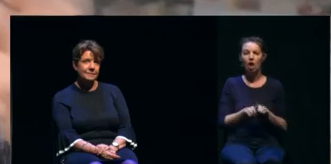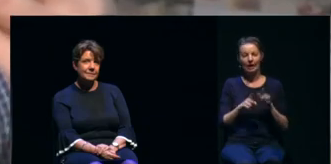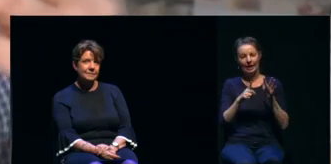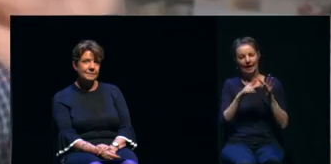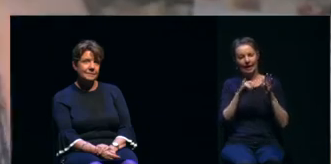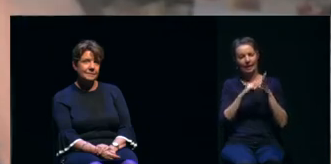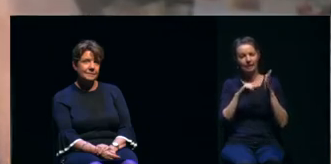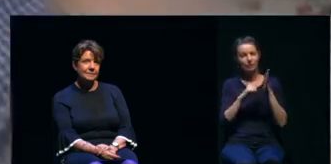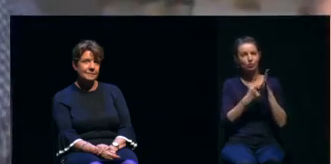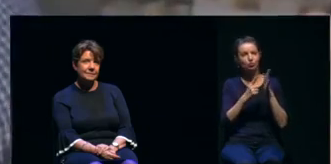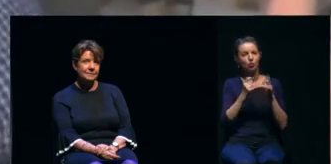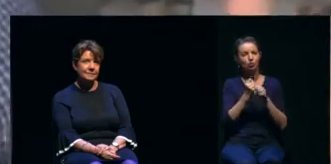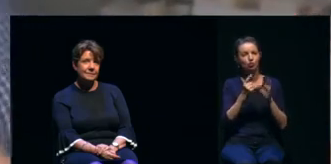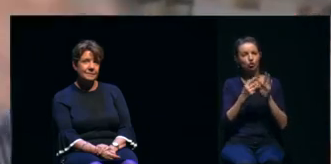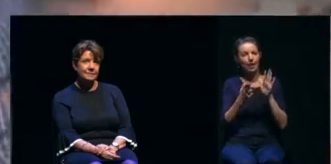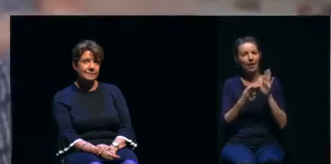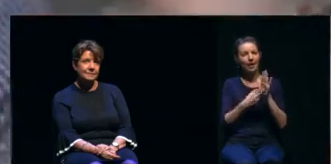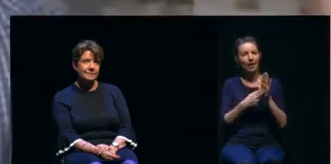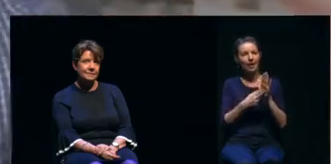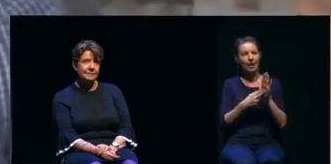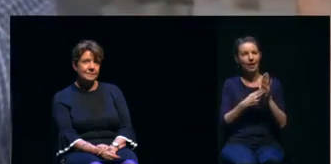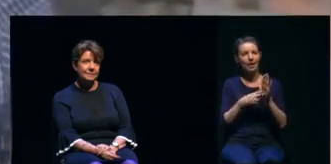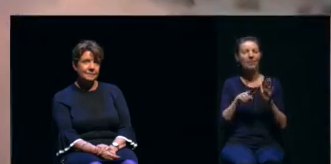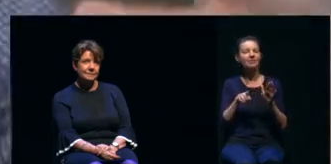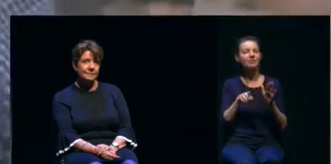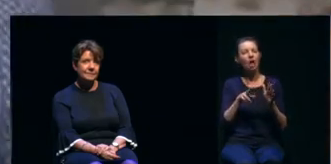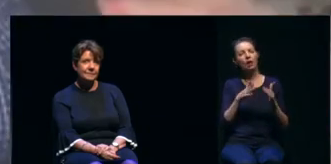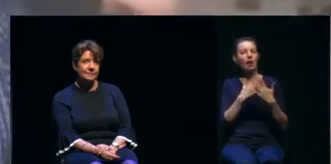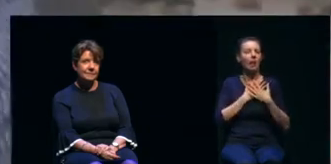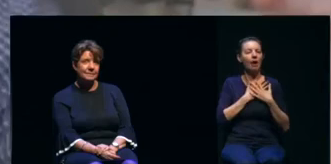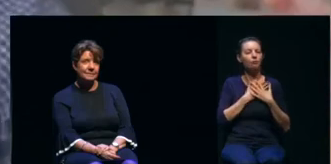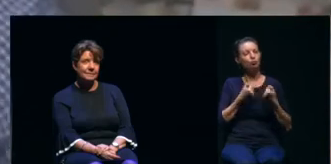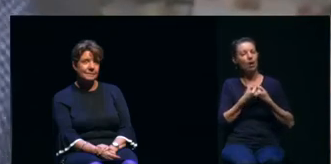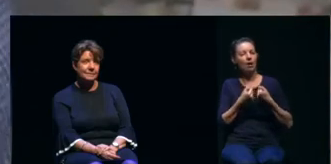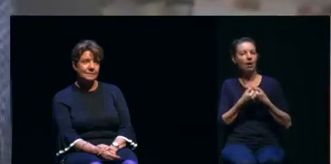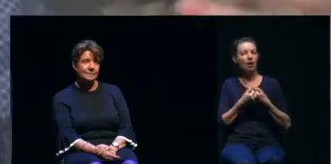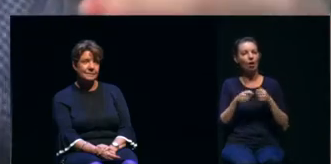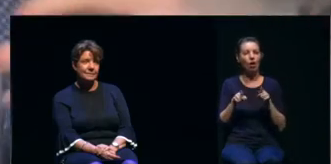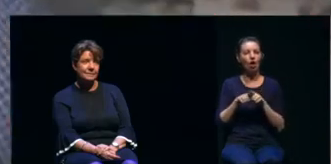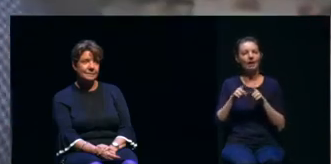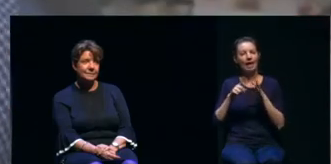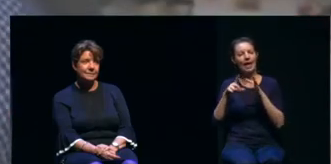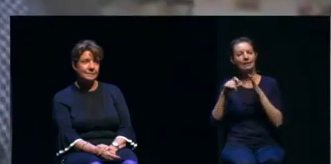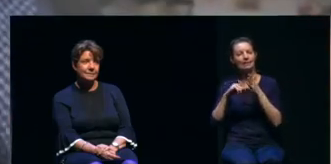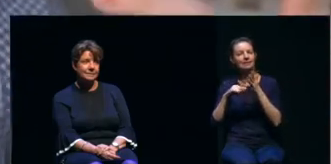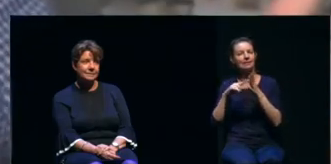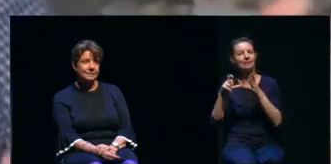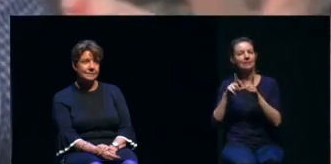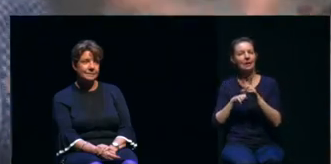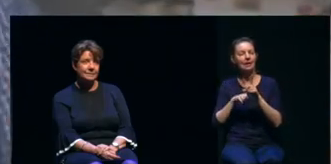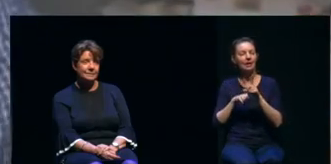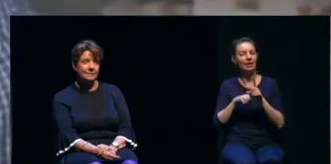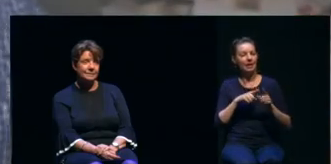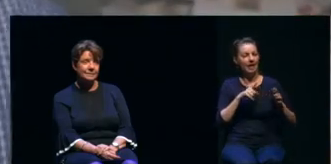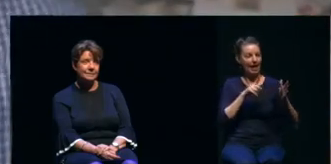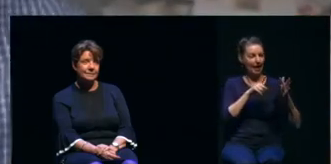made me really inhibited. Like, kind of, estrogen's the love drug. Like ecstasy. Estrogen is what makes you endlessly forgiving about your children